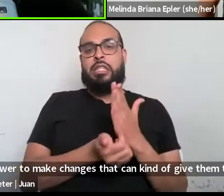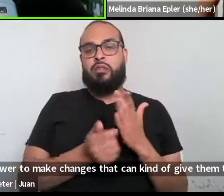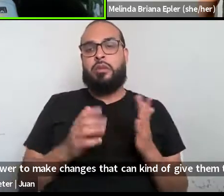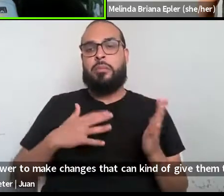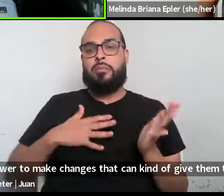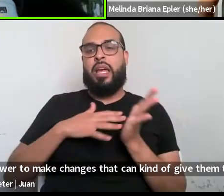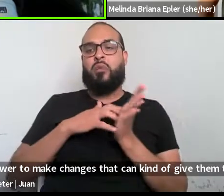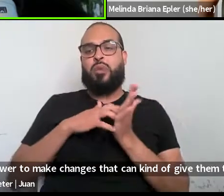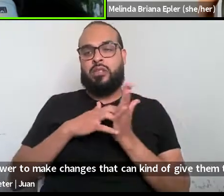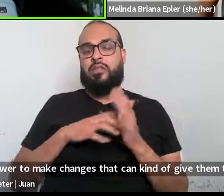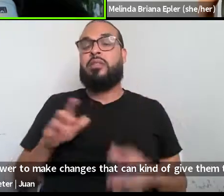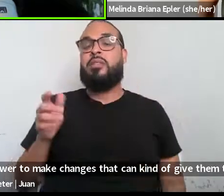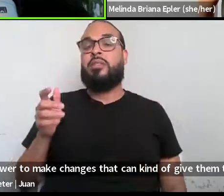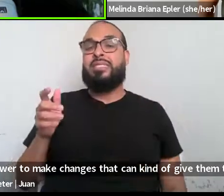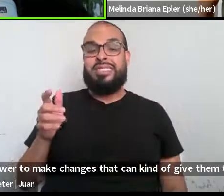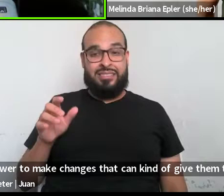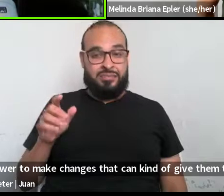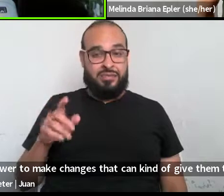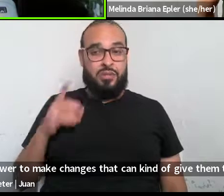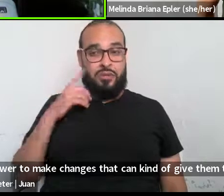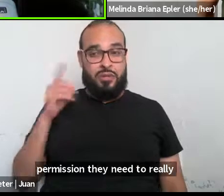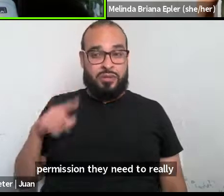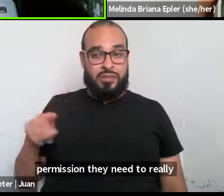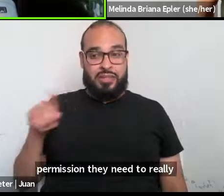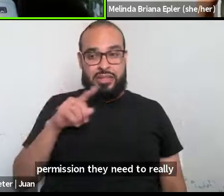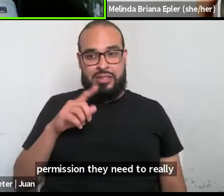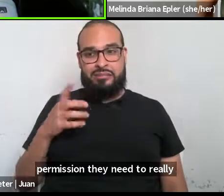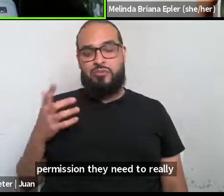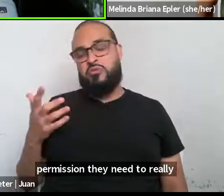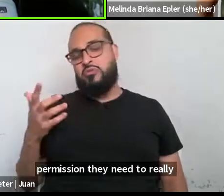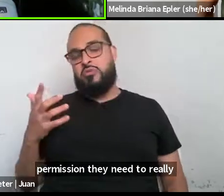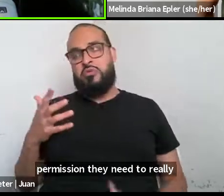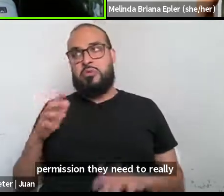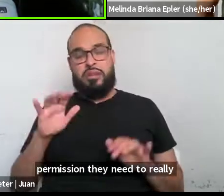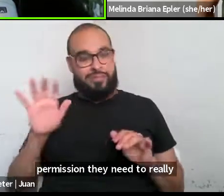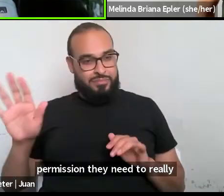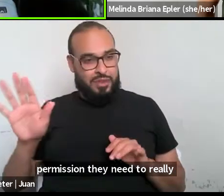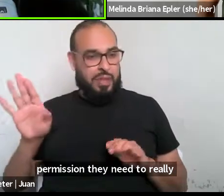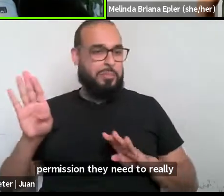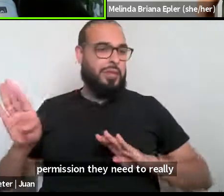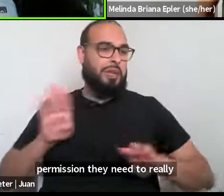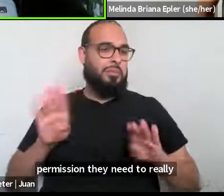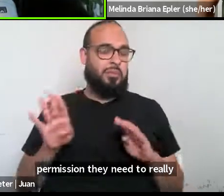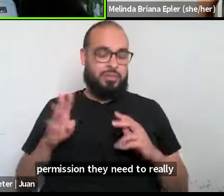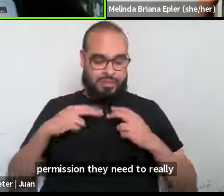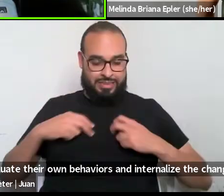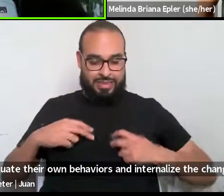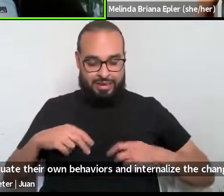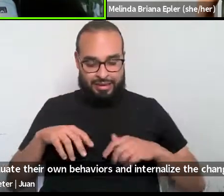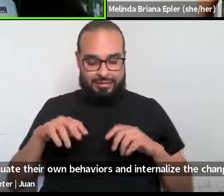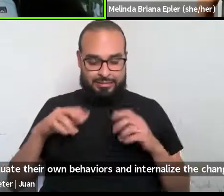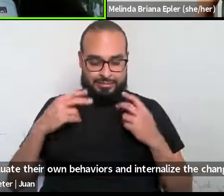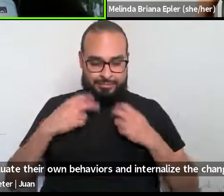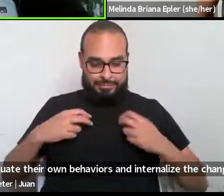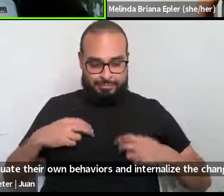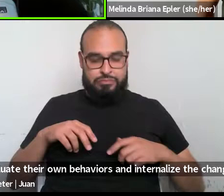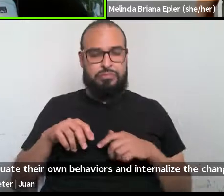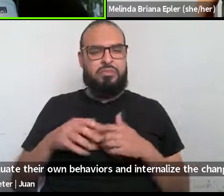reevaluate their own behaviors and internalize the changes that they need to make. So I think that